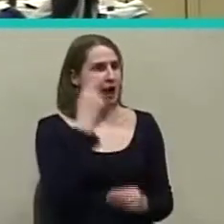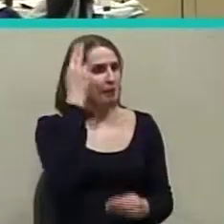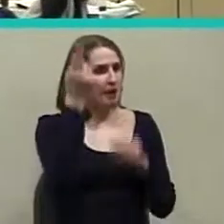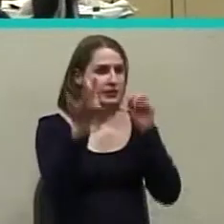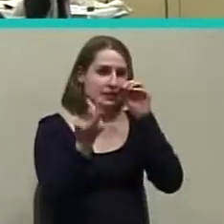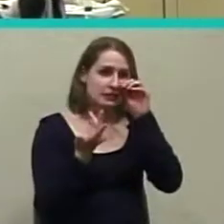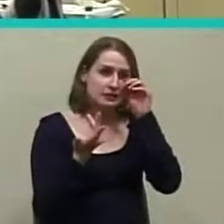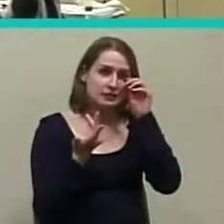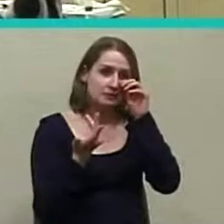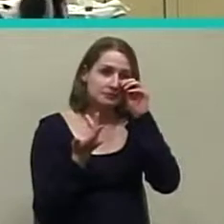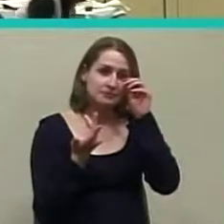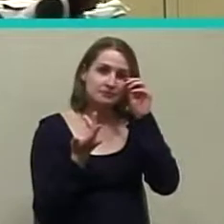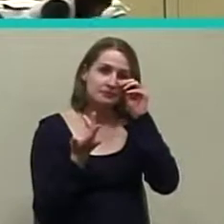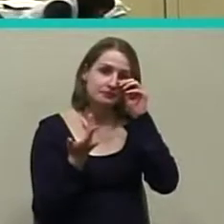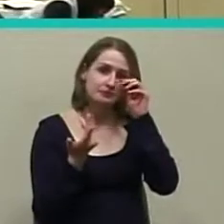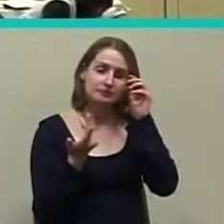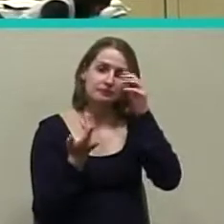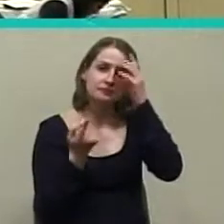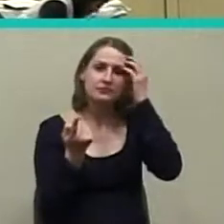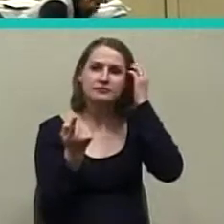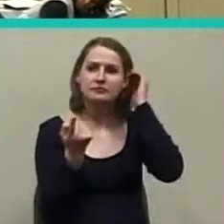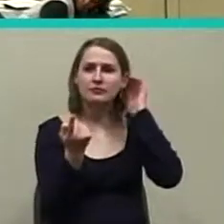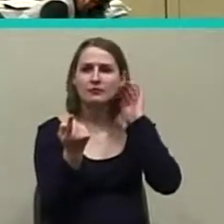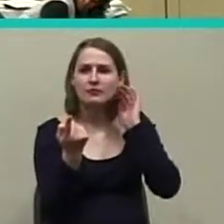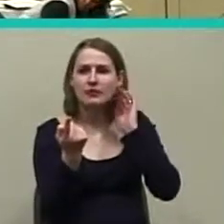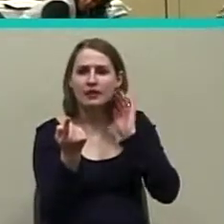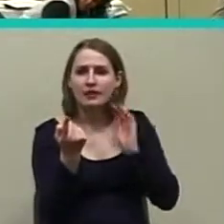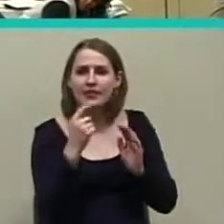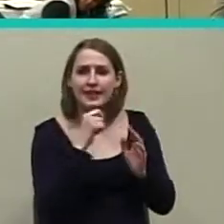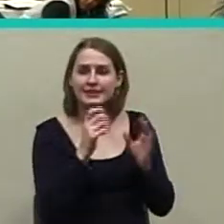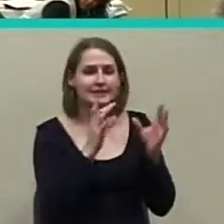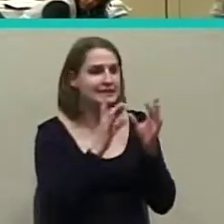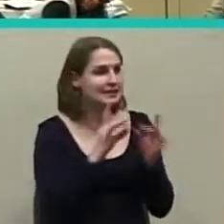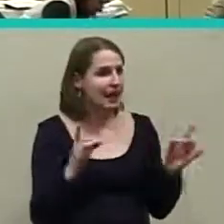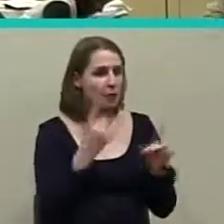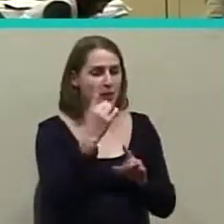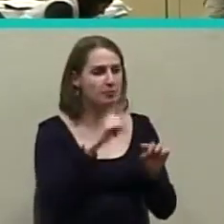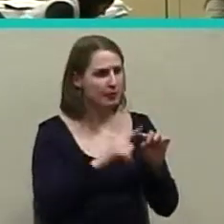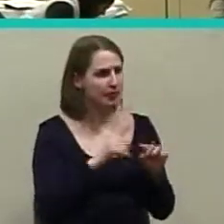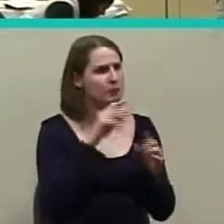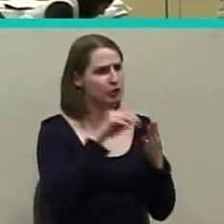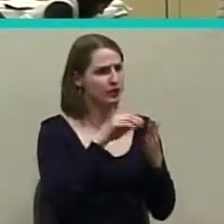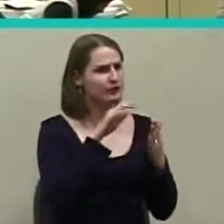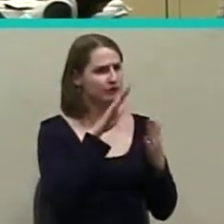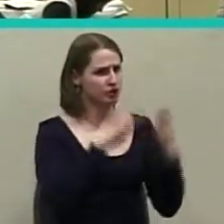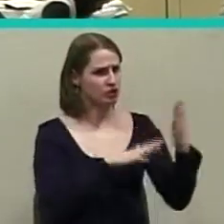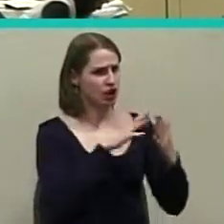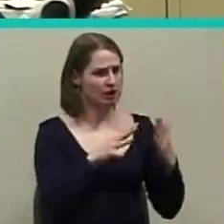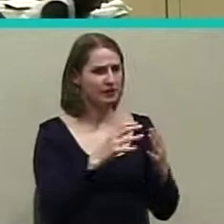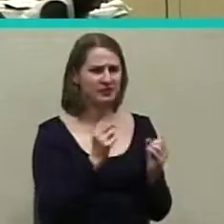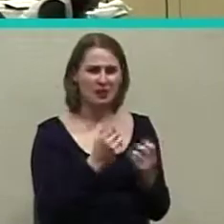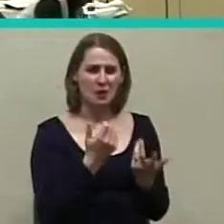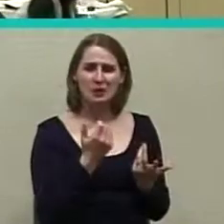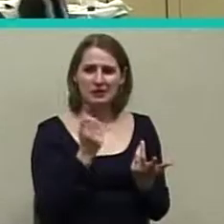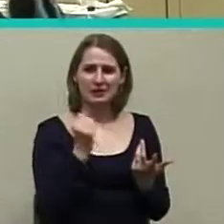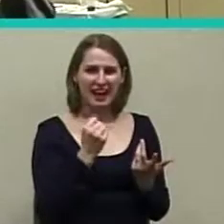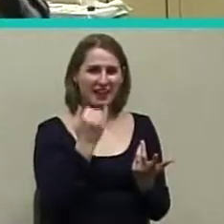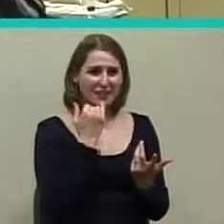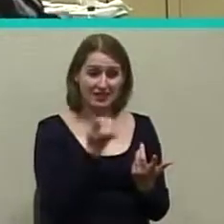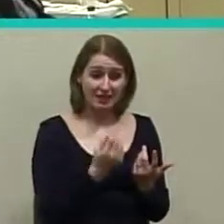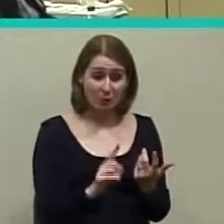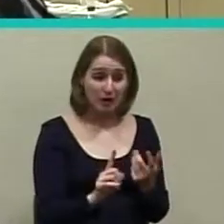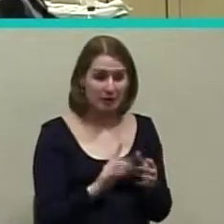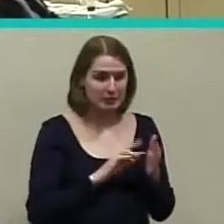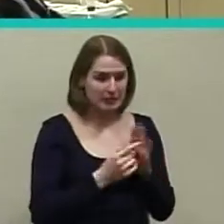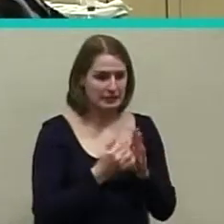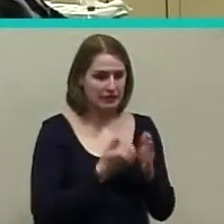There's no stated one, but they list in the chart one. Okay, yeah, in the charts they have, and I suppose, again, if it's anywhere, it's everywhere. So